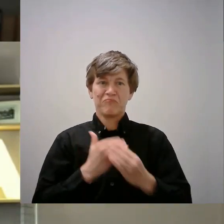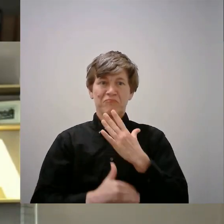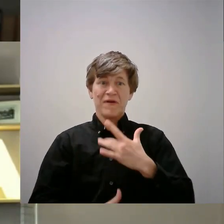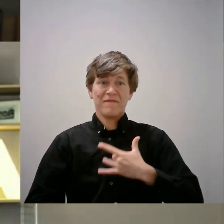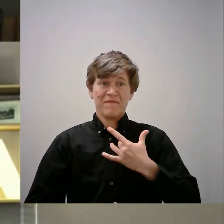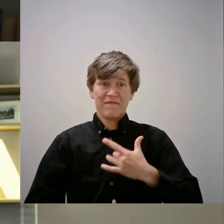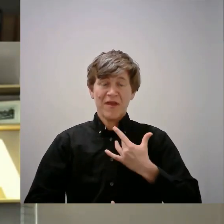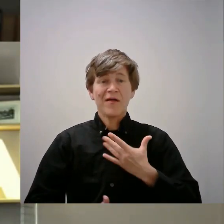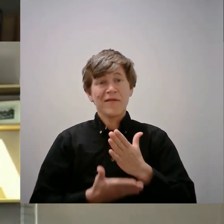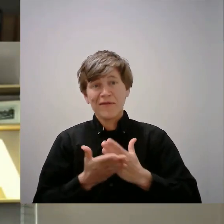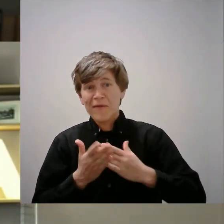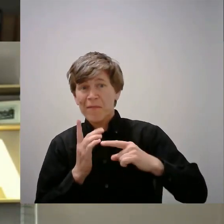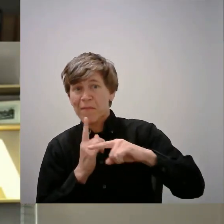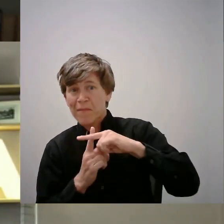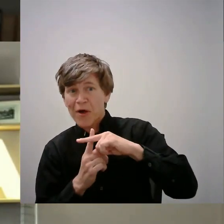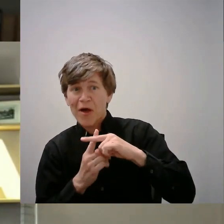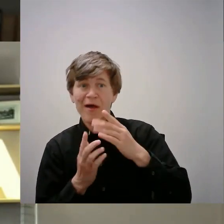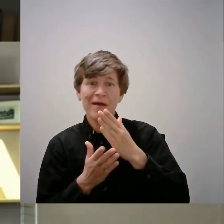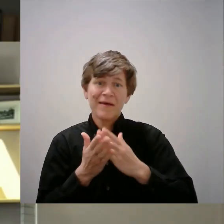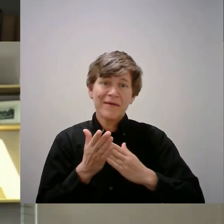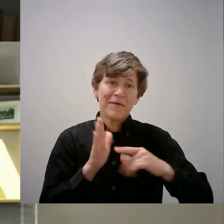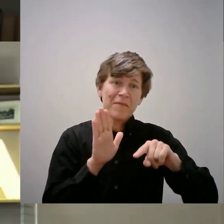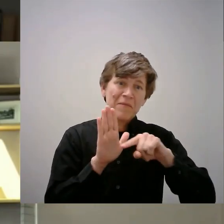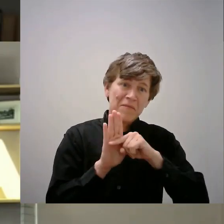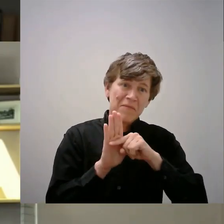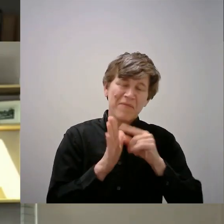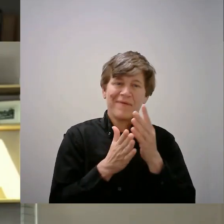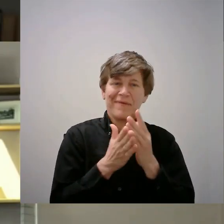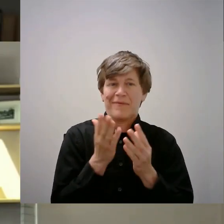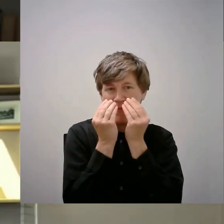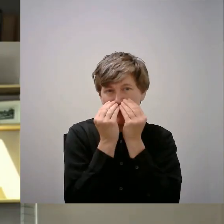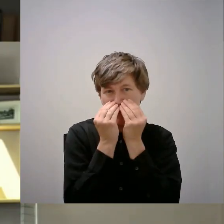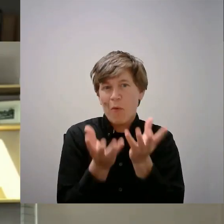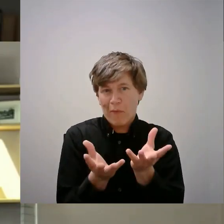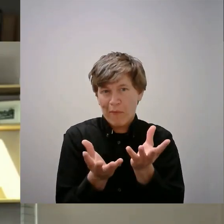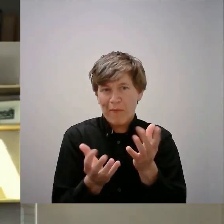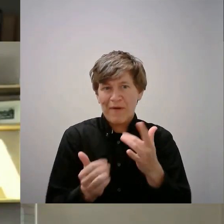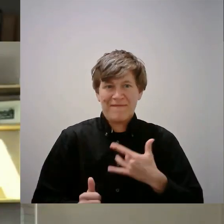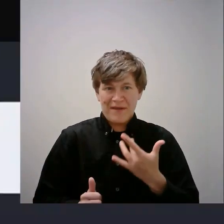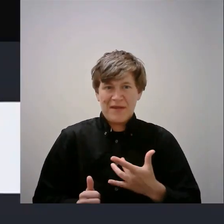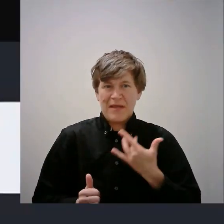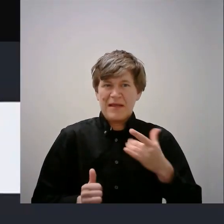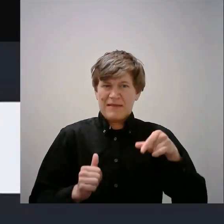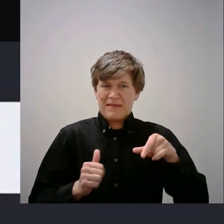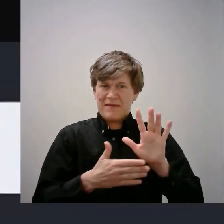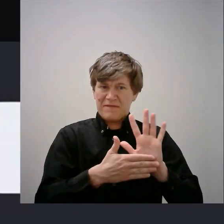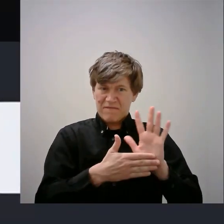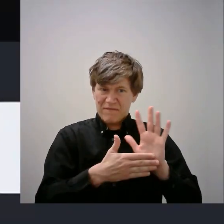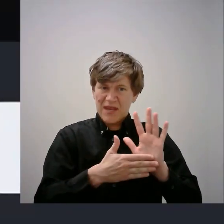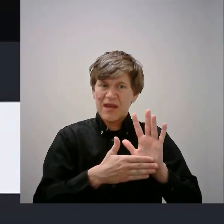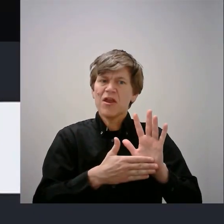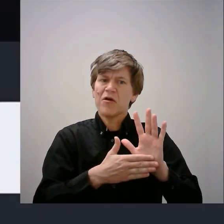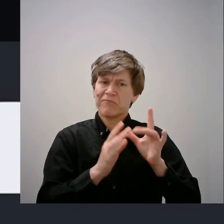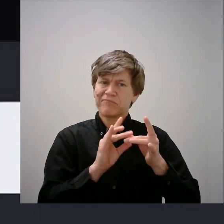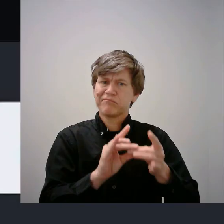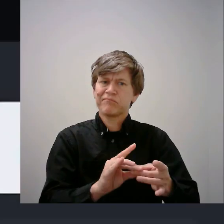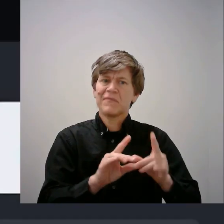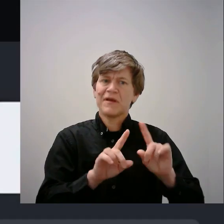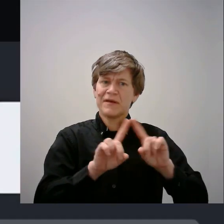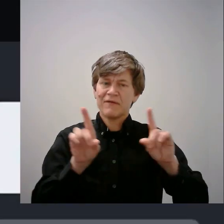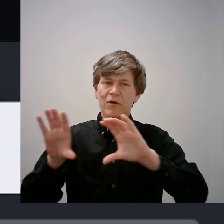and bad feelings, and don't care feelings. This video is about the different categories of